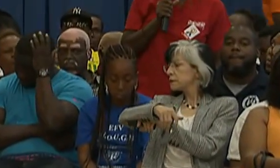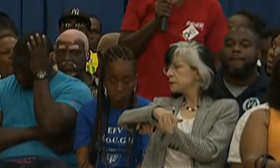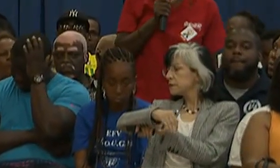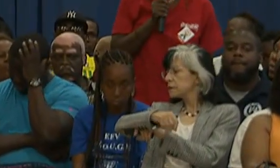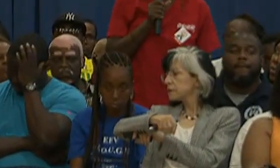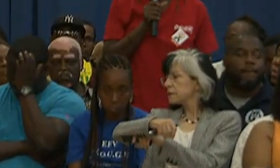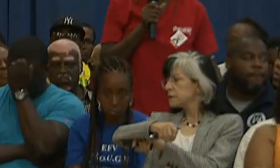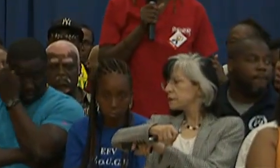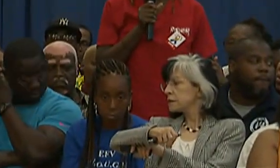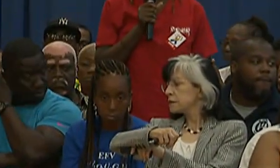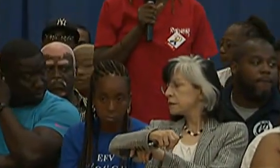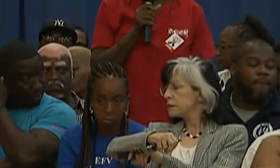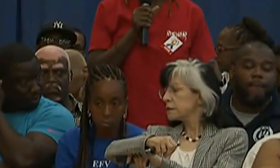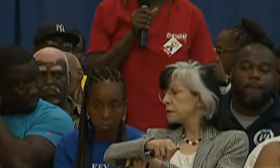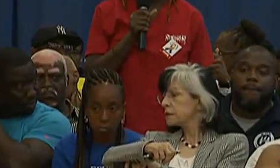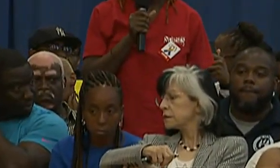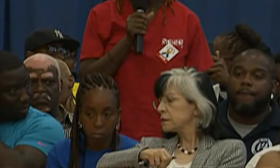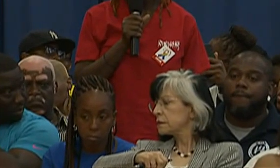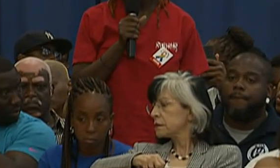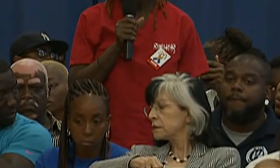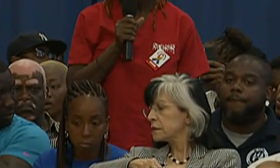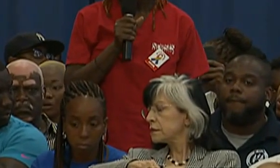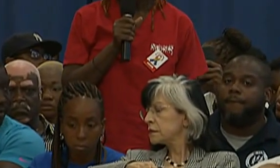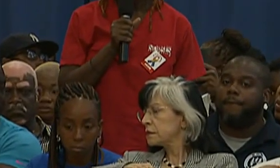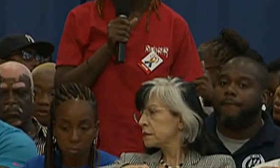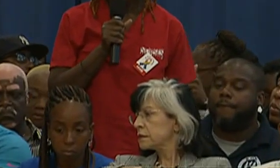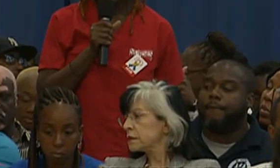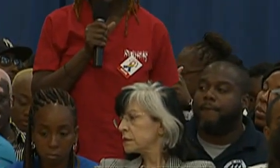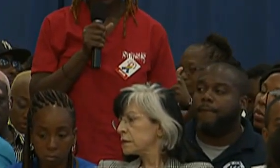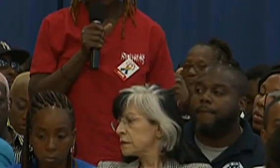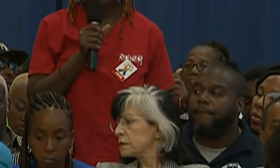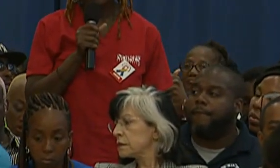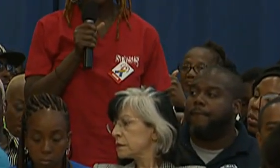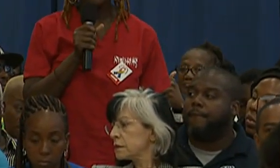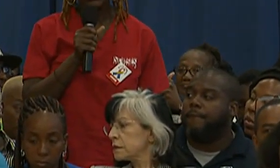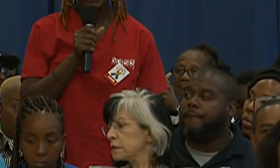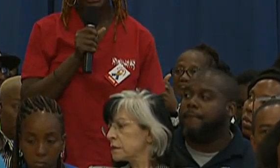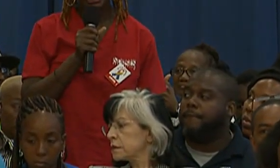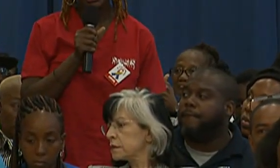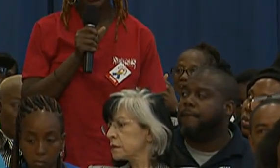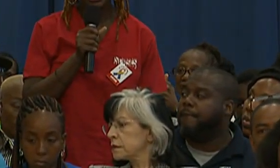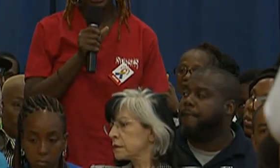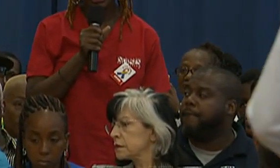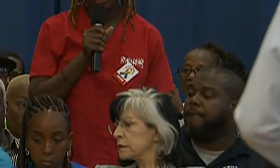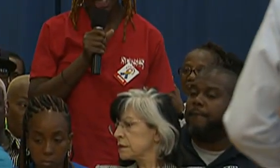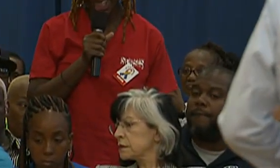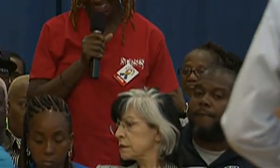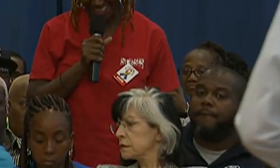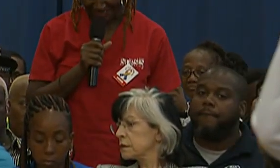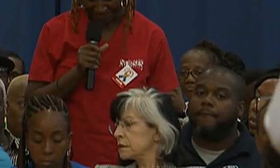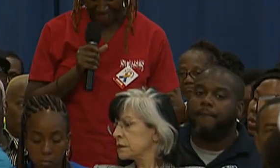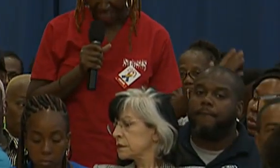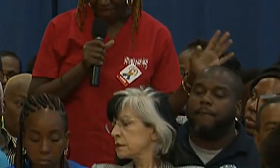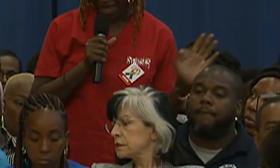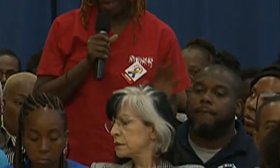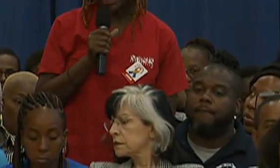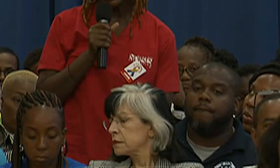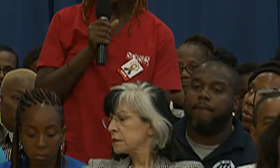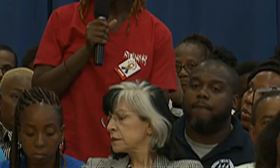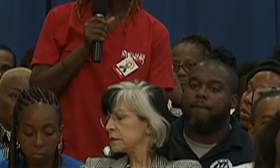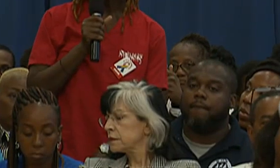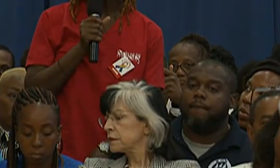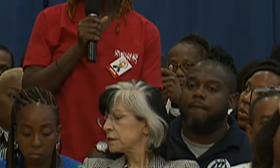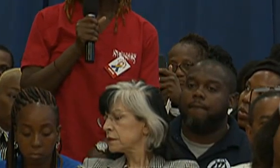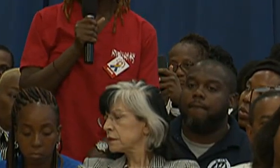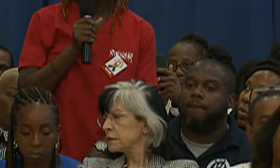one of the busiest public hospitals in the city, and also a member of New York State Nurses Association. My